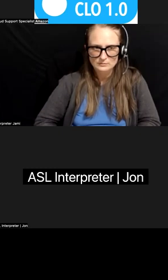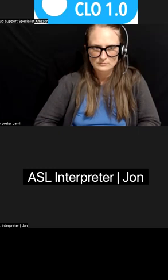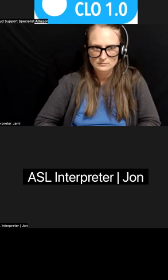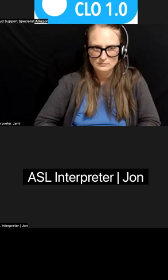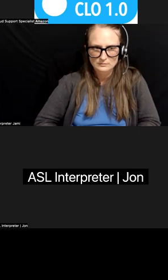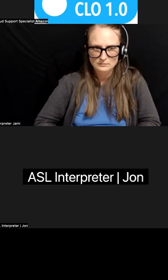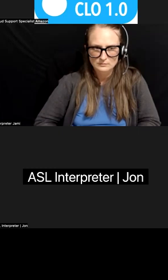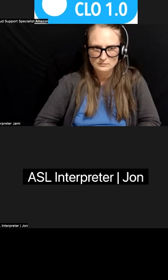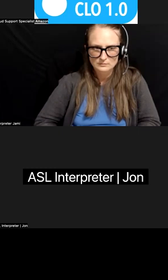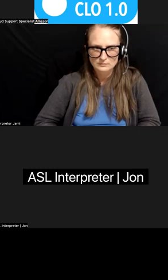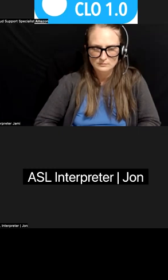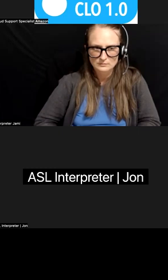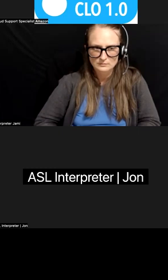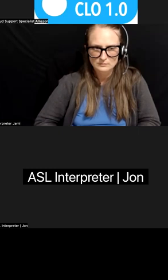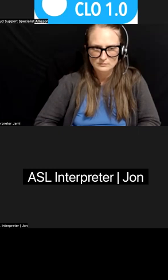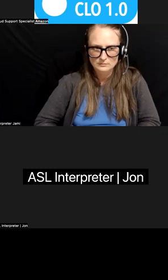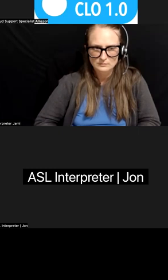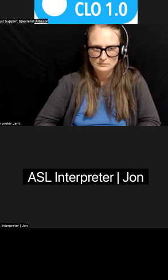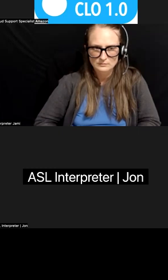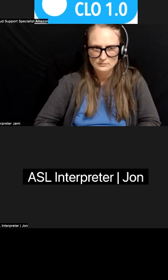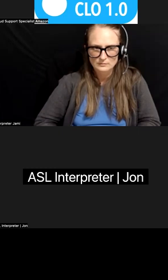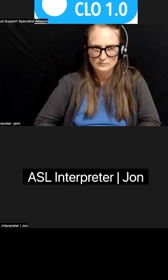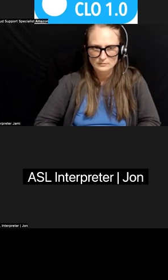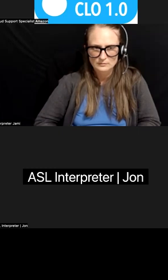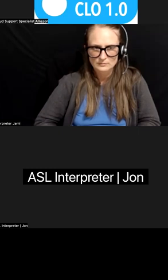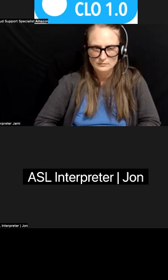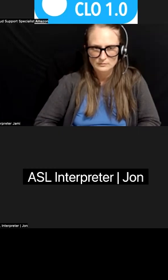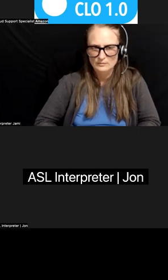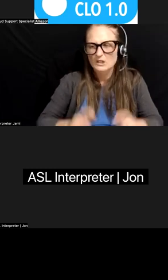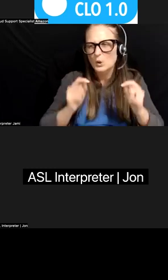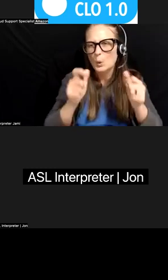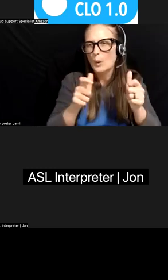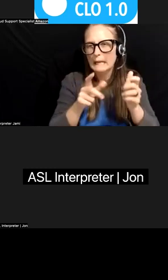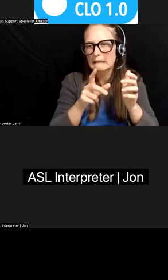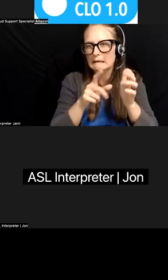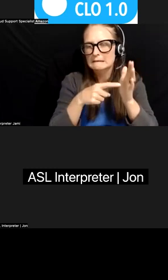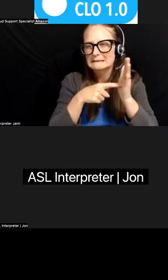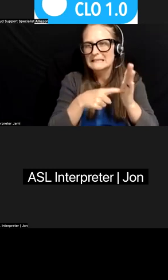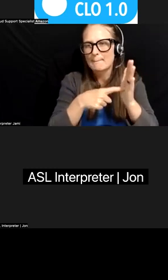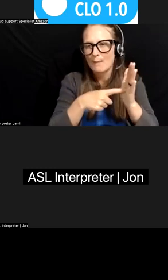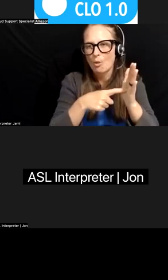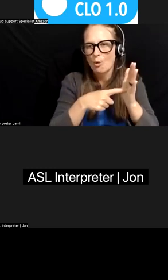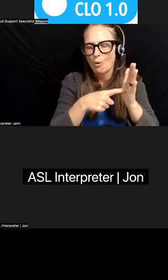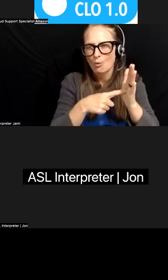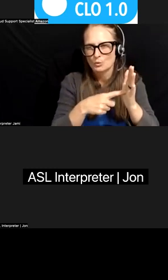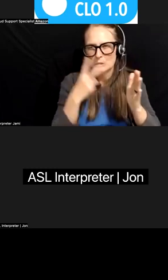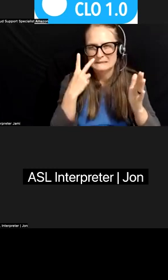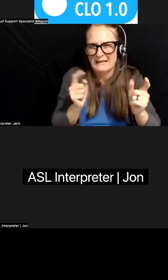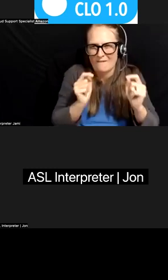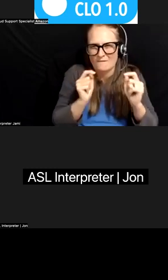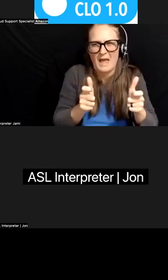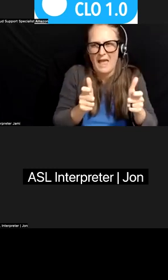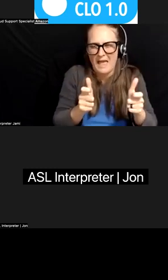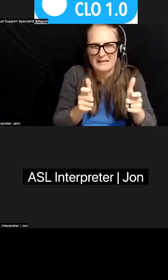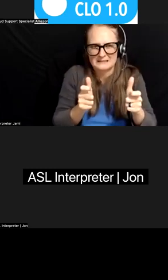and then I'll just use it. So this is just a quick demo that look at the power, how quickly I can do things. So I